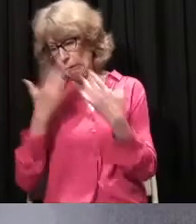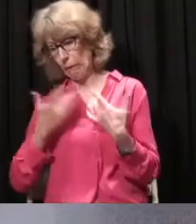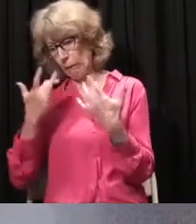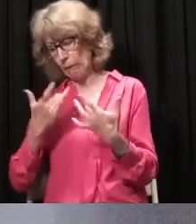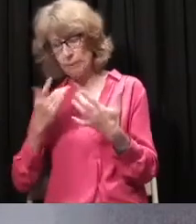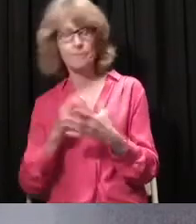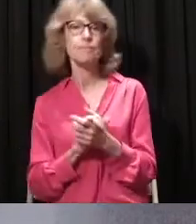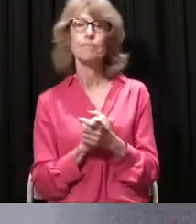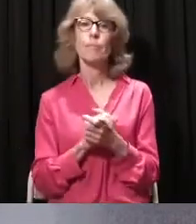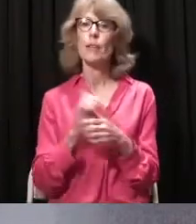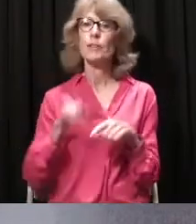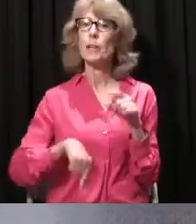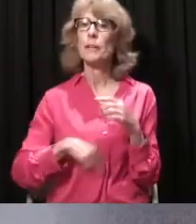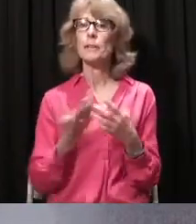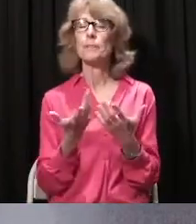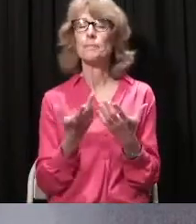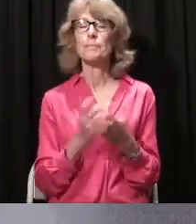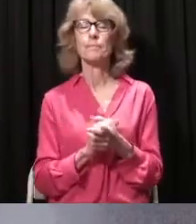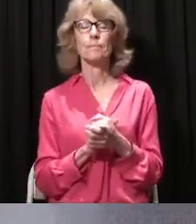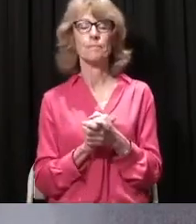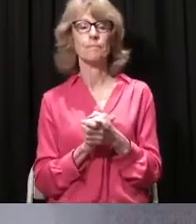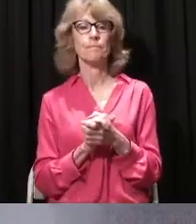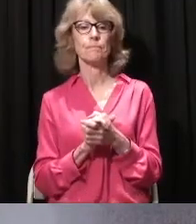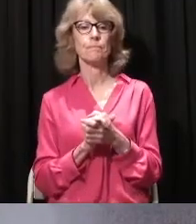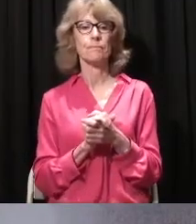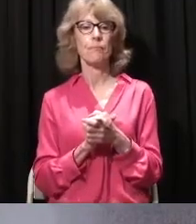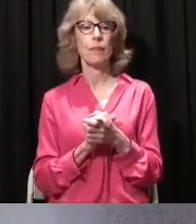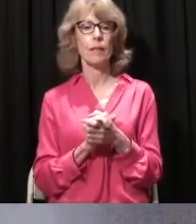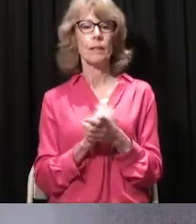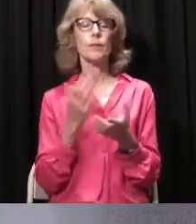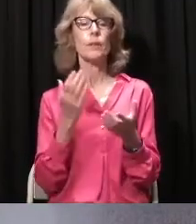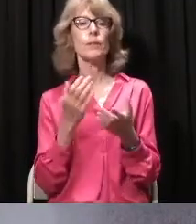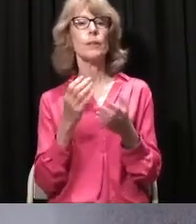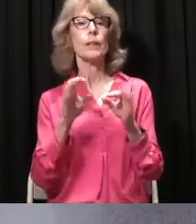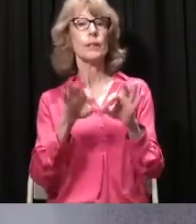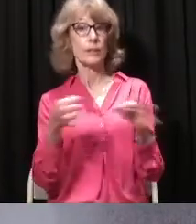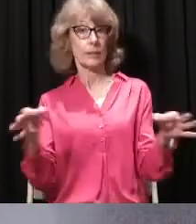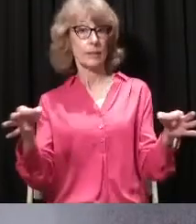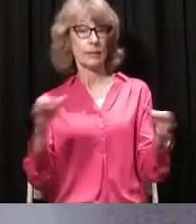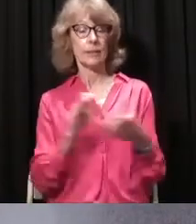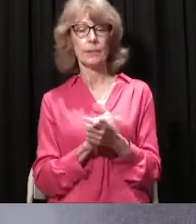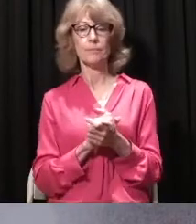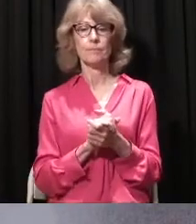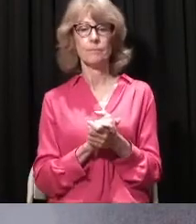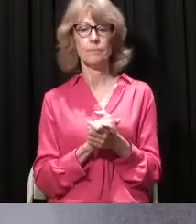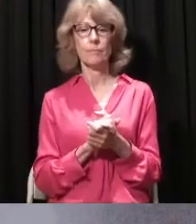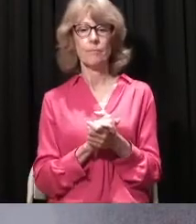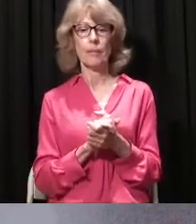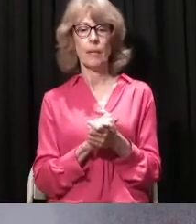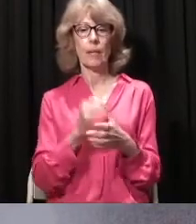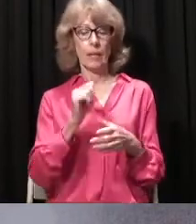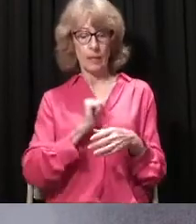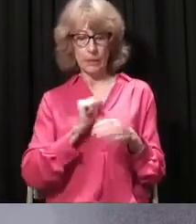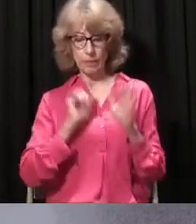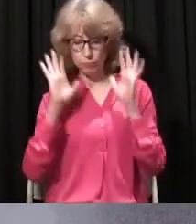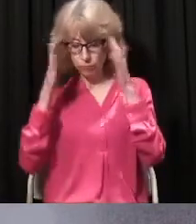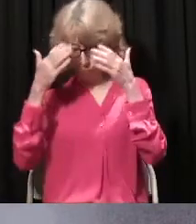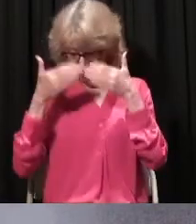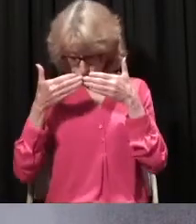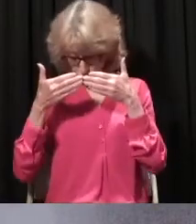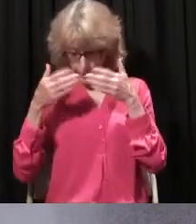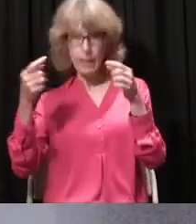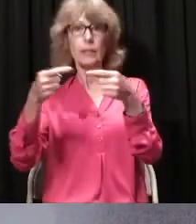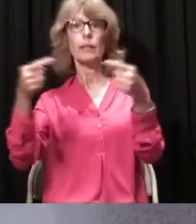here, and this is kind of a mouthful, but it's a good takeaway line. Maybe you can remember it this week. Self-absorption is the opposite